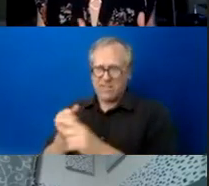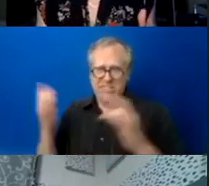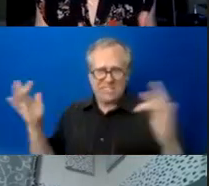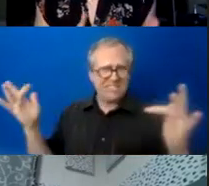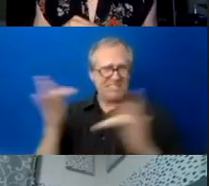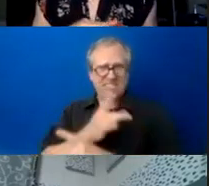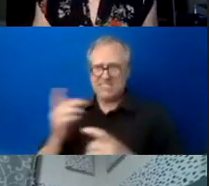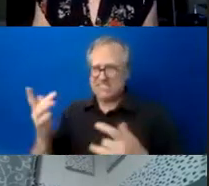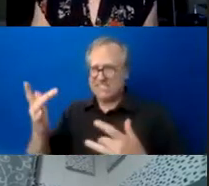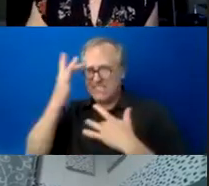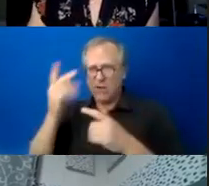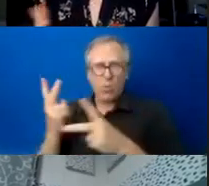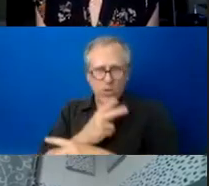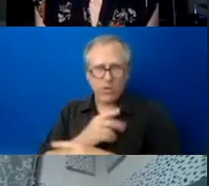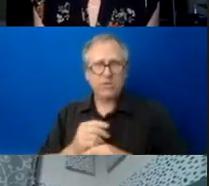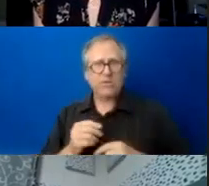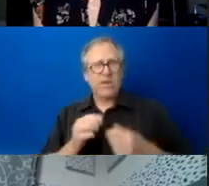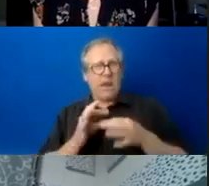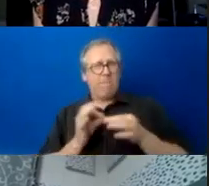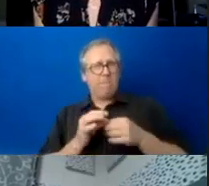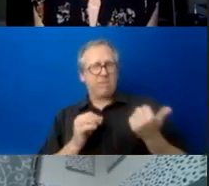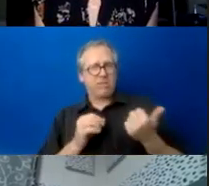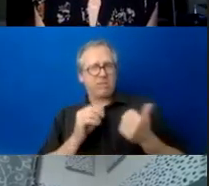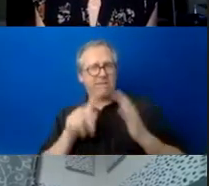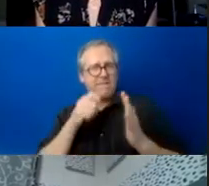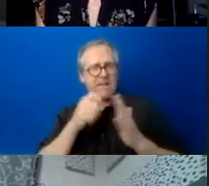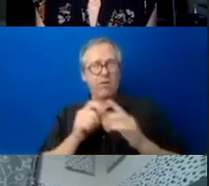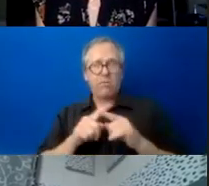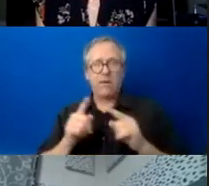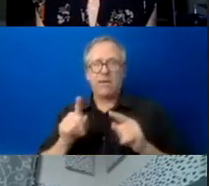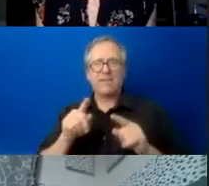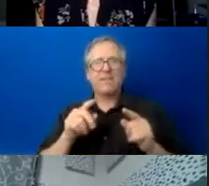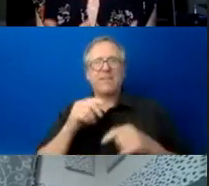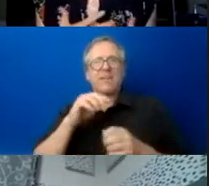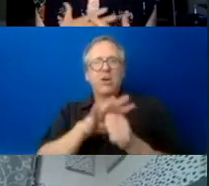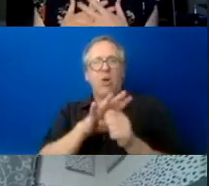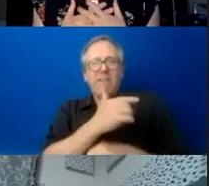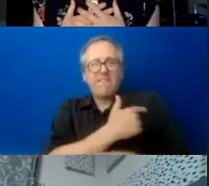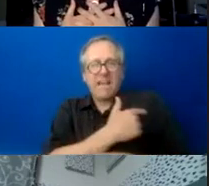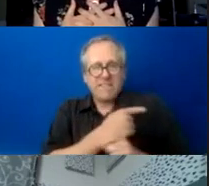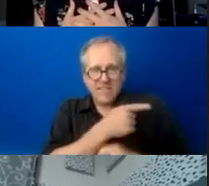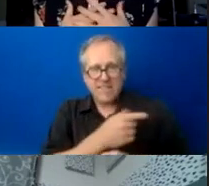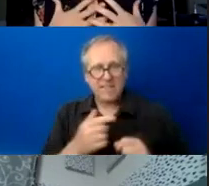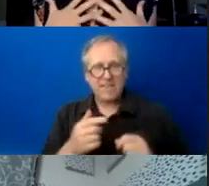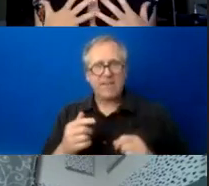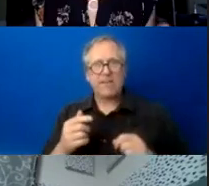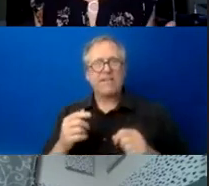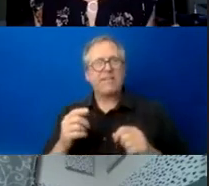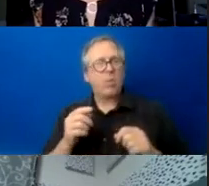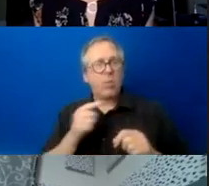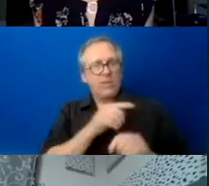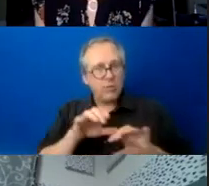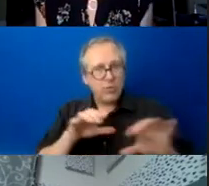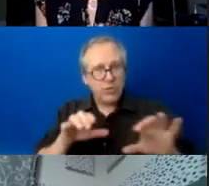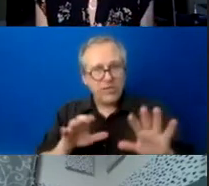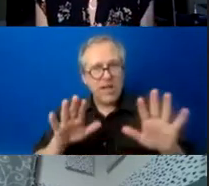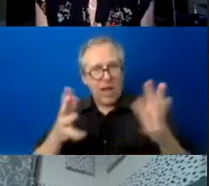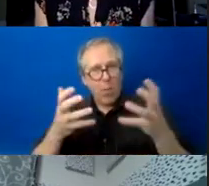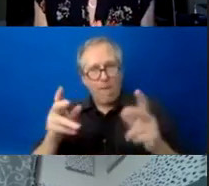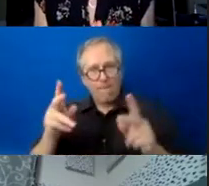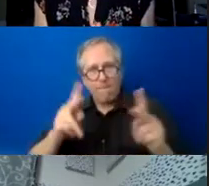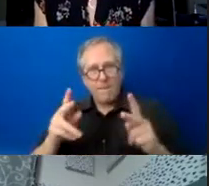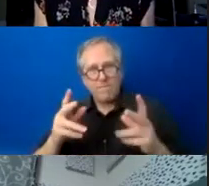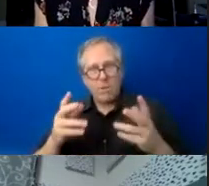but really what the vaccine is doing, and why for me it's something that I really want all my patients to